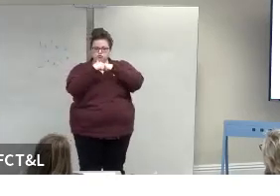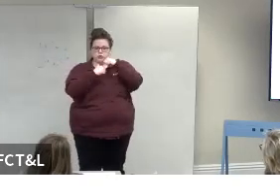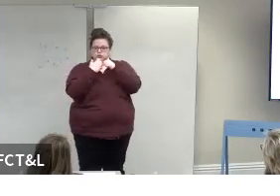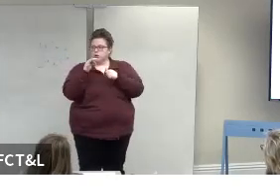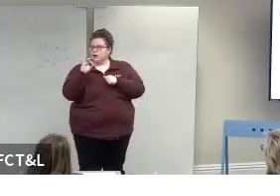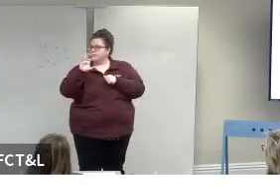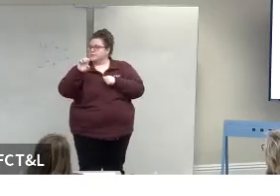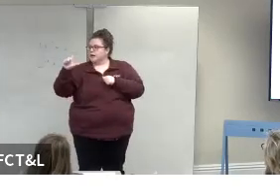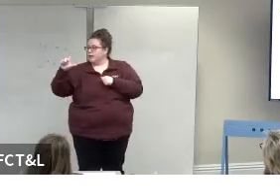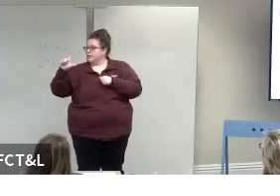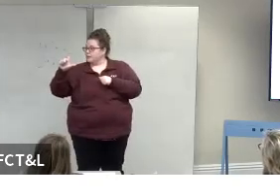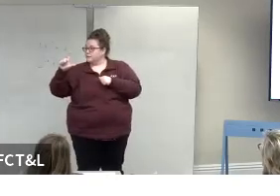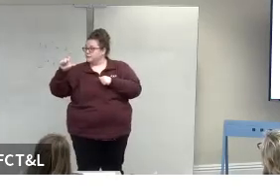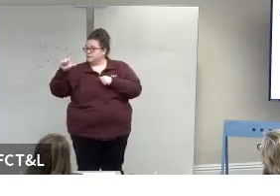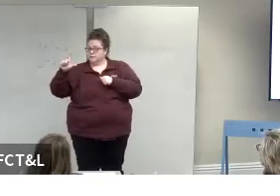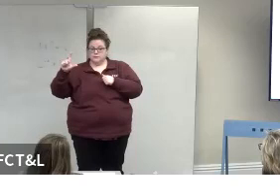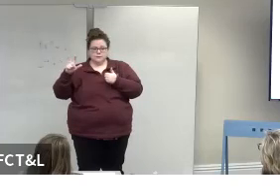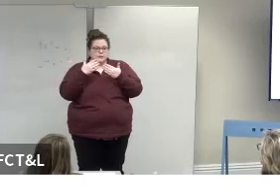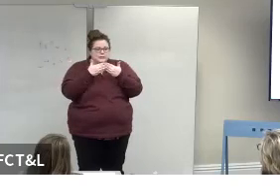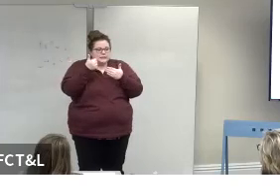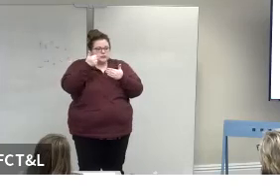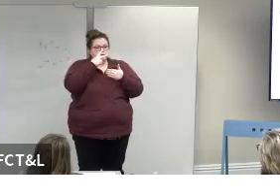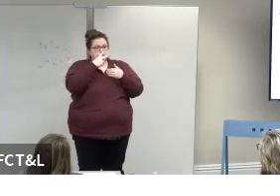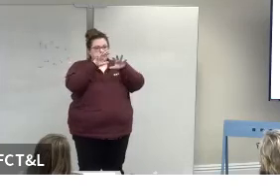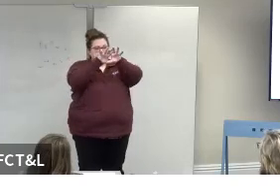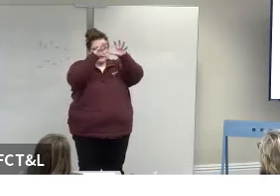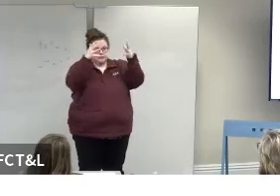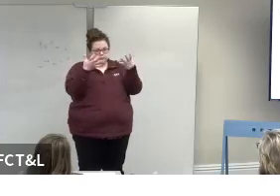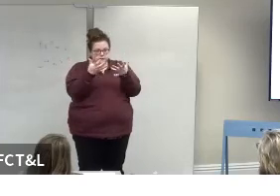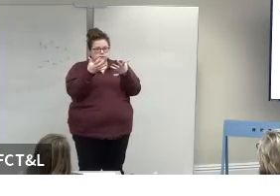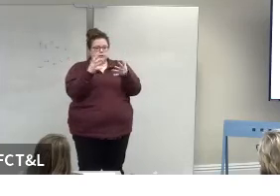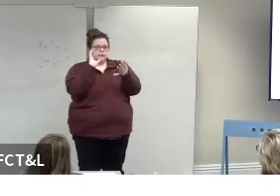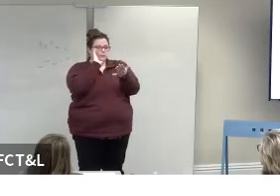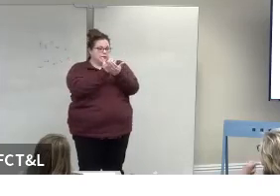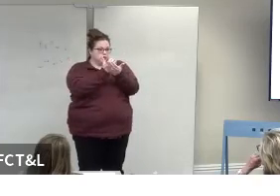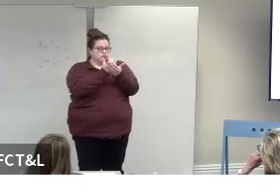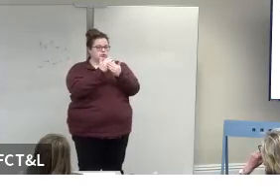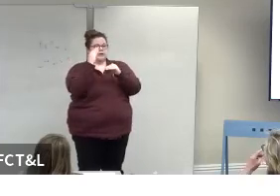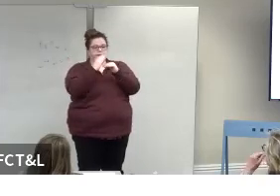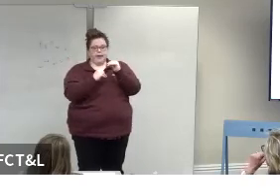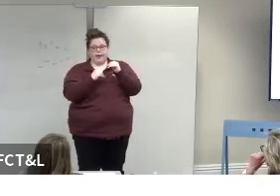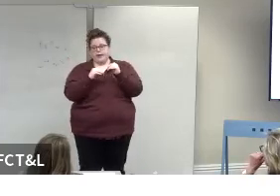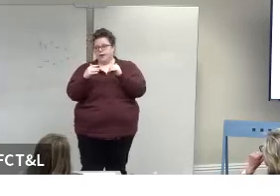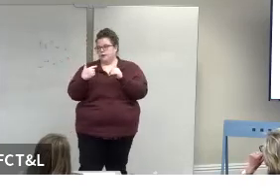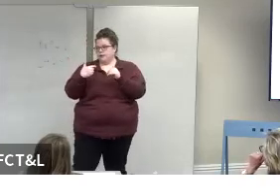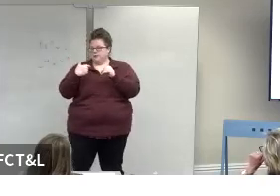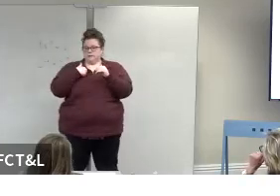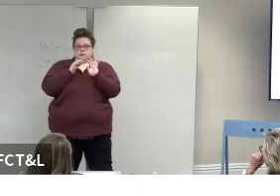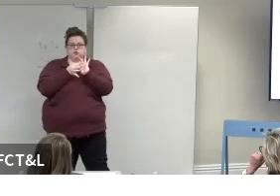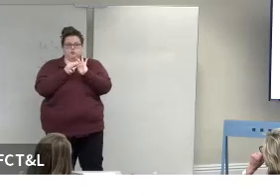about the structure of a cell, okay, it's easier to see the cell and see a picture of